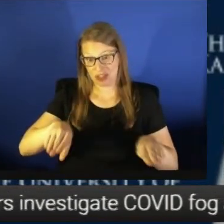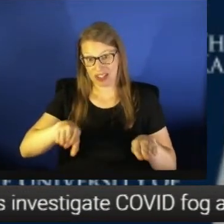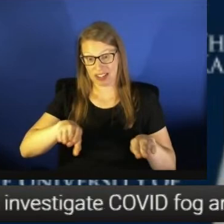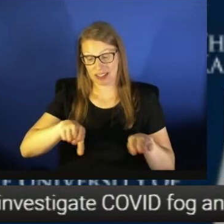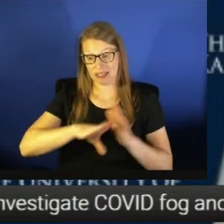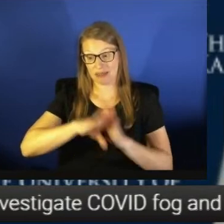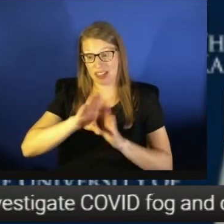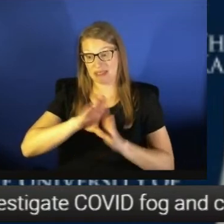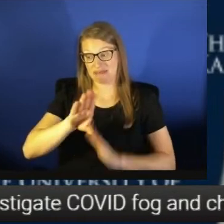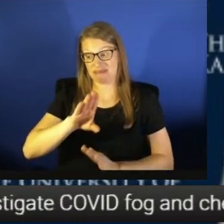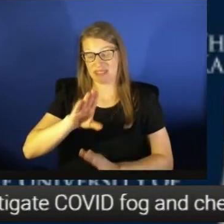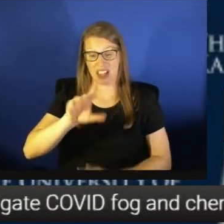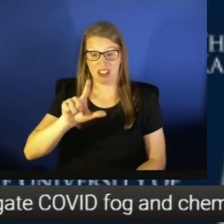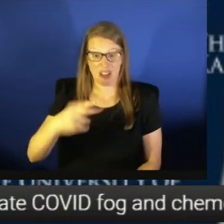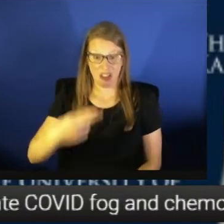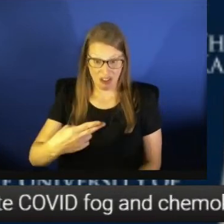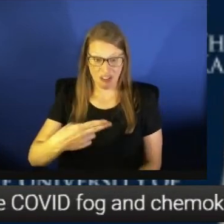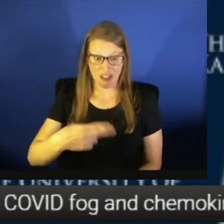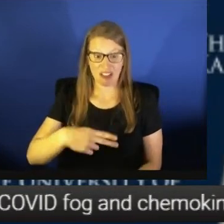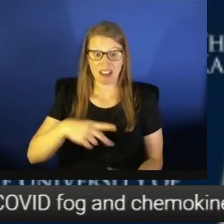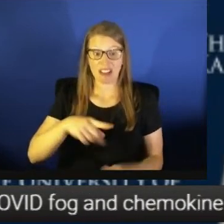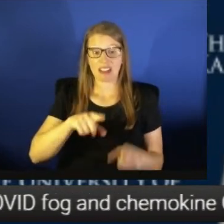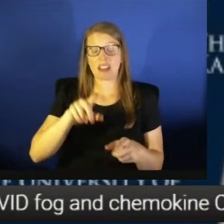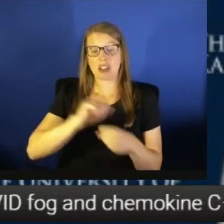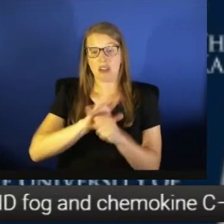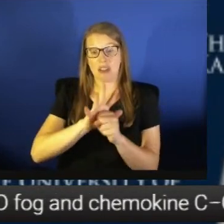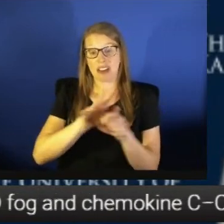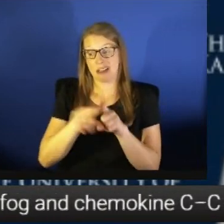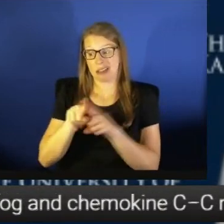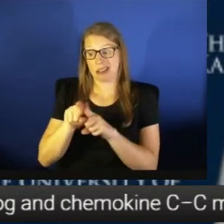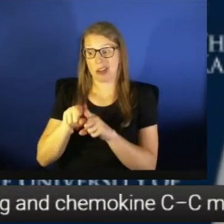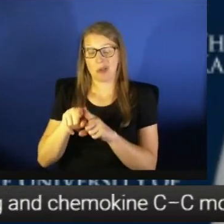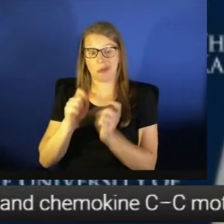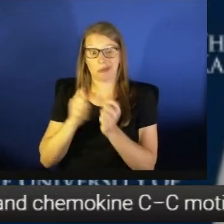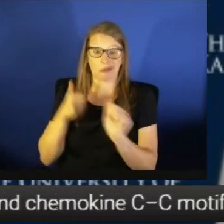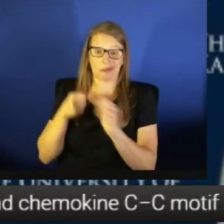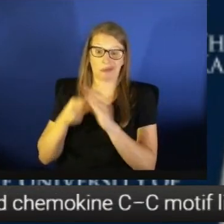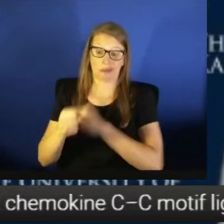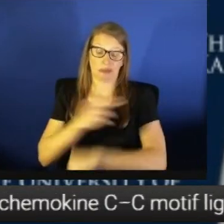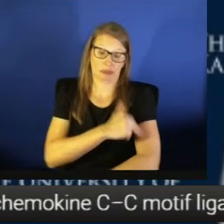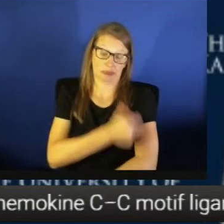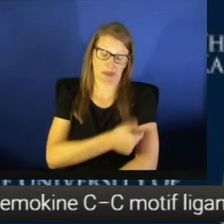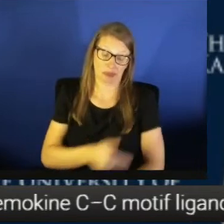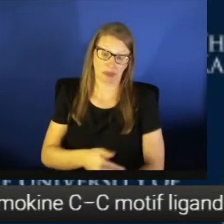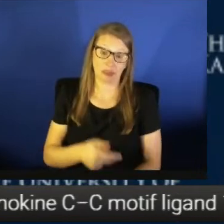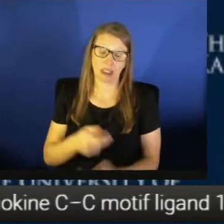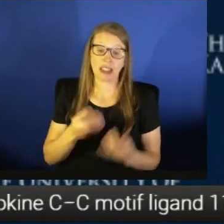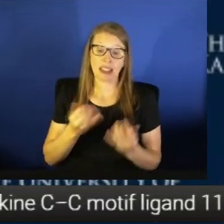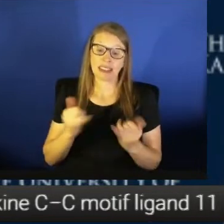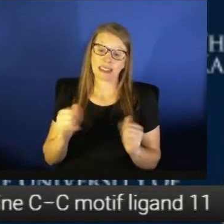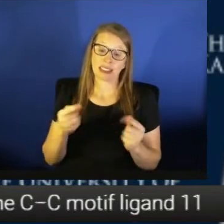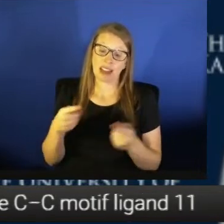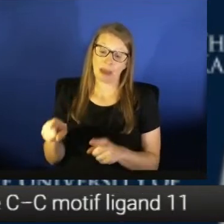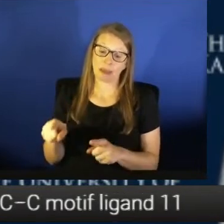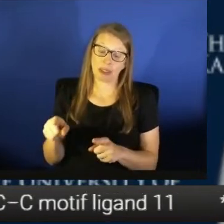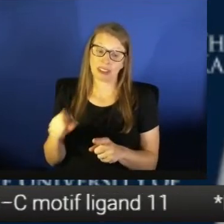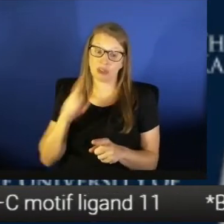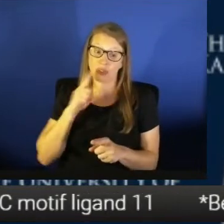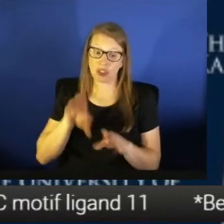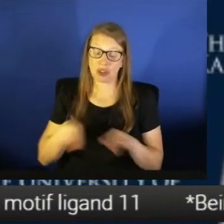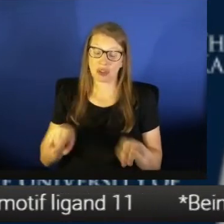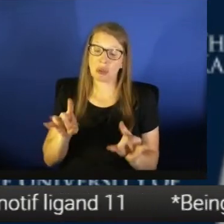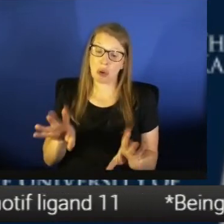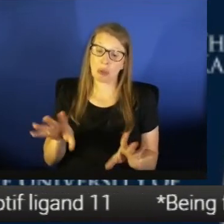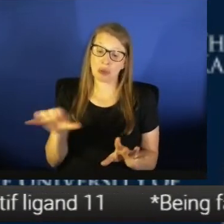of long COVID and hospitalization, even though it is a smaller percentage. It still does happen, and it's horrible when it happens to your child. But also, as we